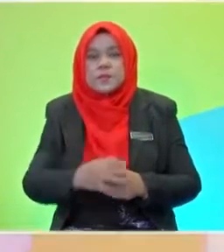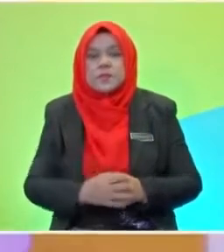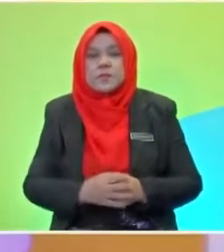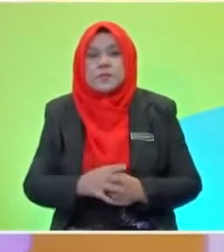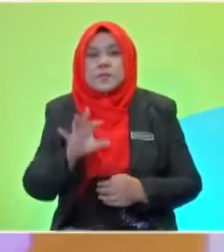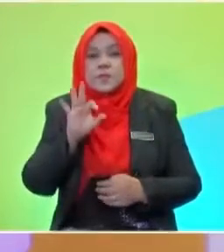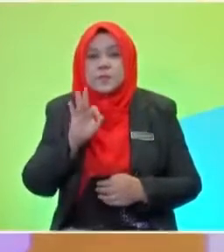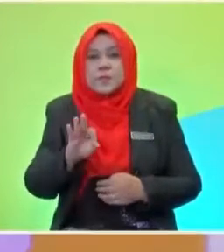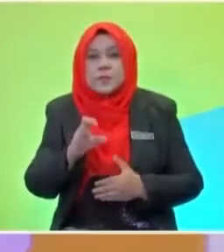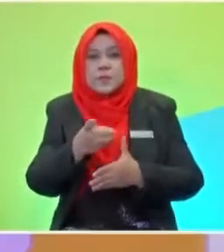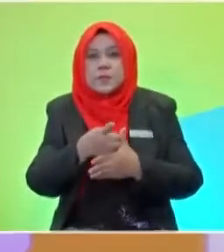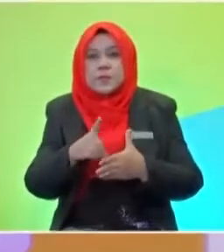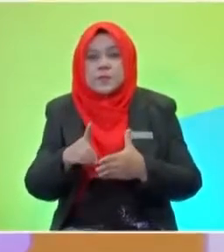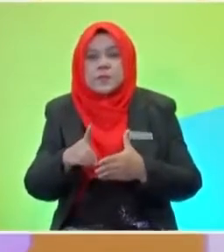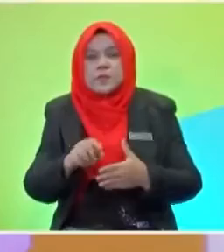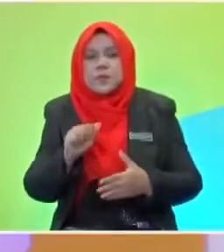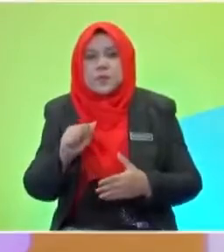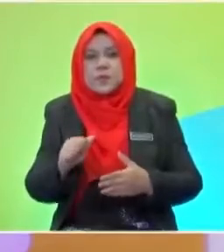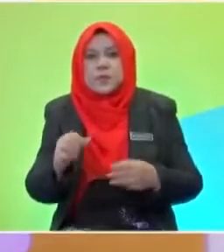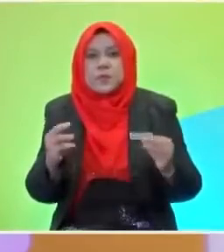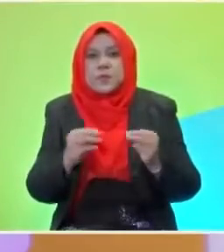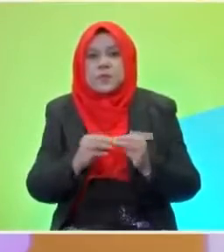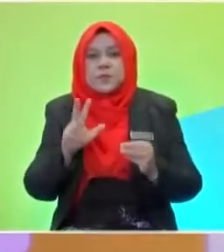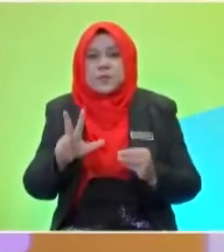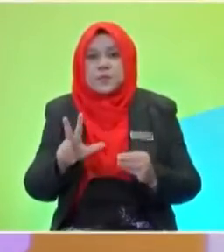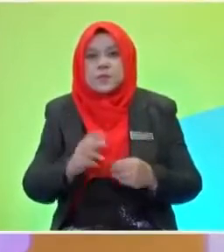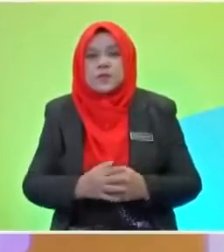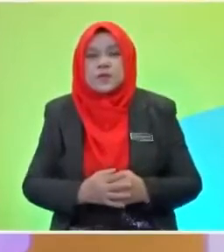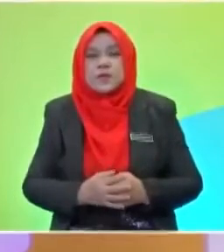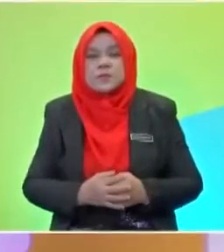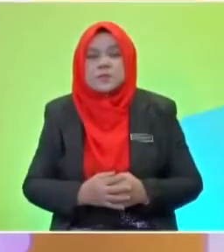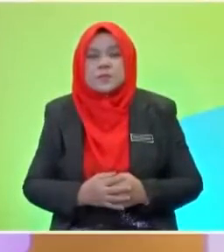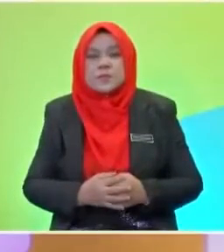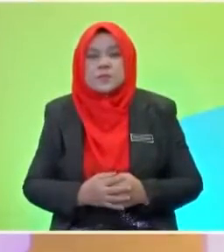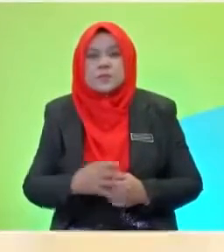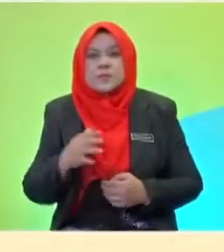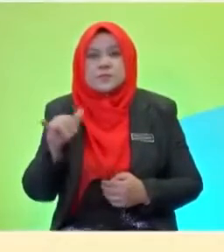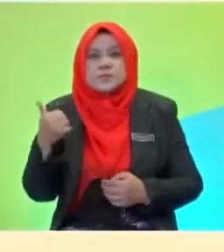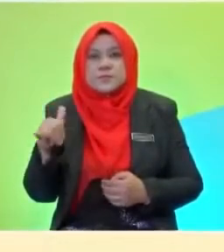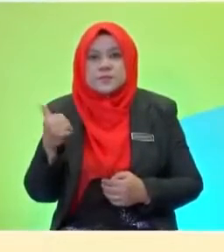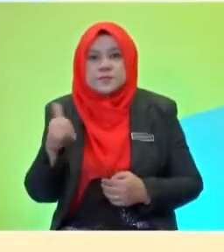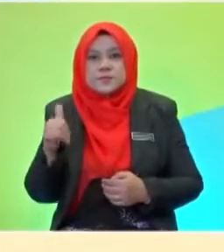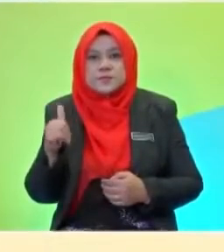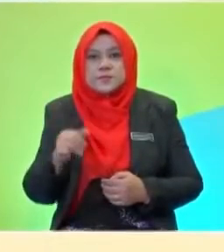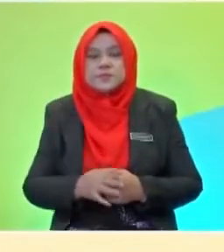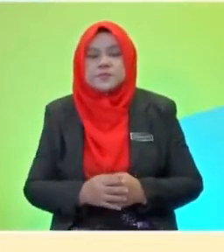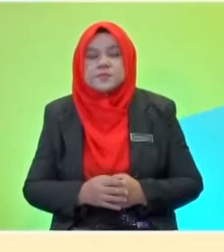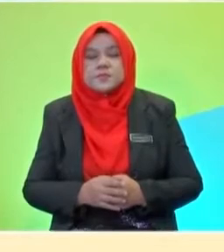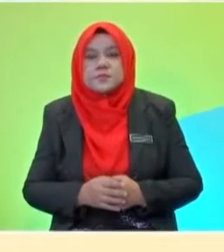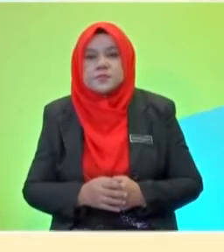divided by A equals to 3. All right. Nijat, what color do you want, Nijat? Yellow. Yellow.